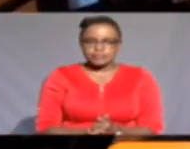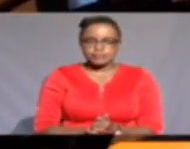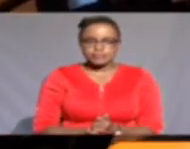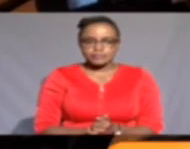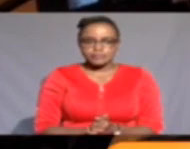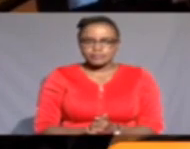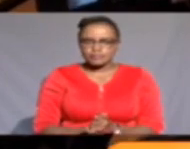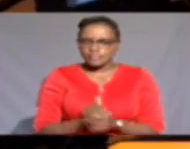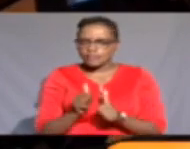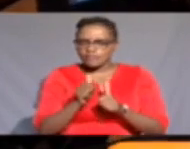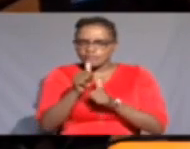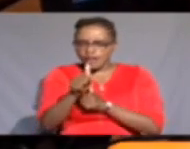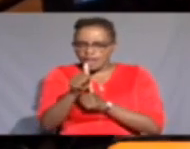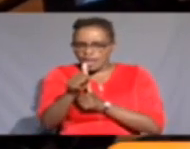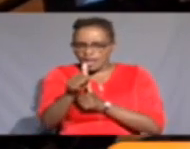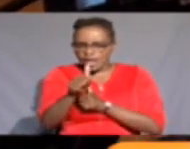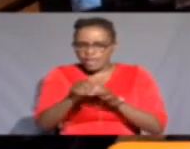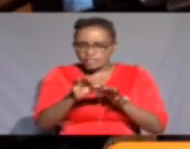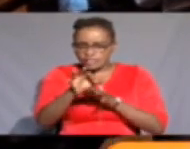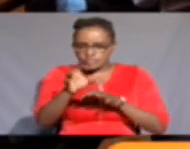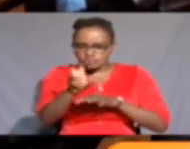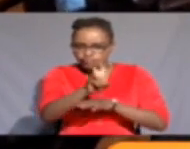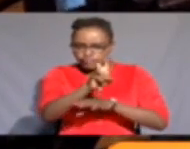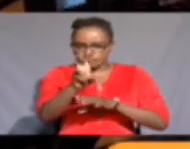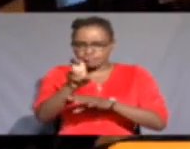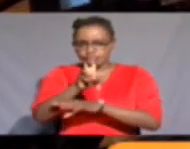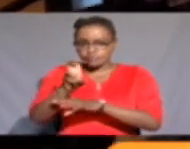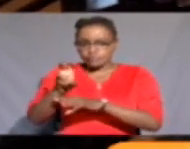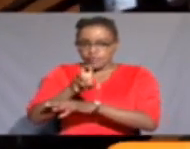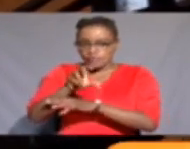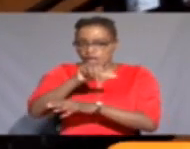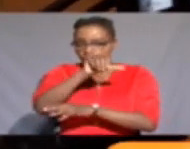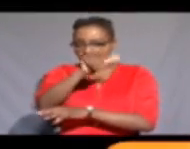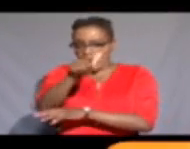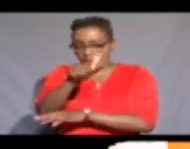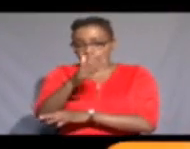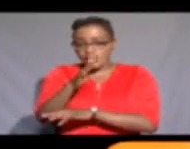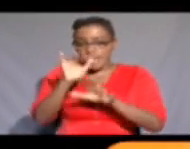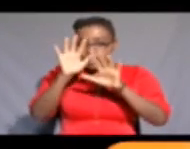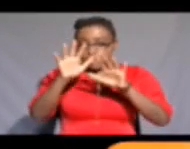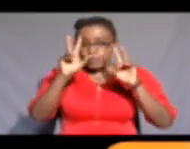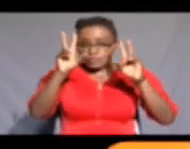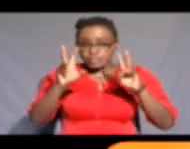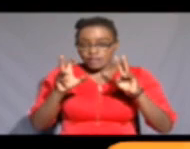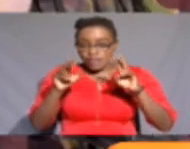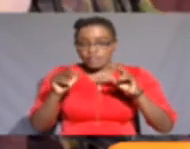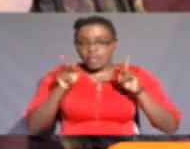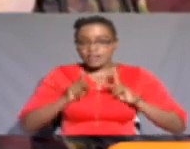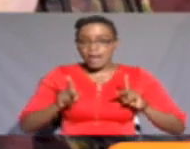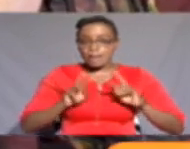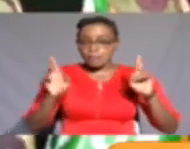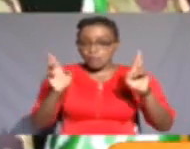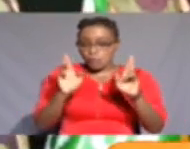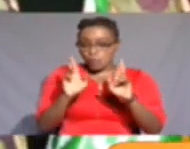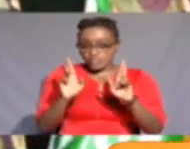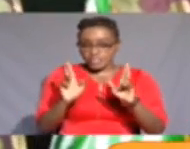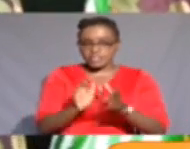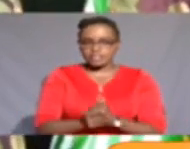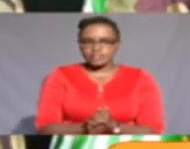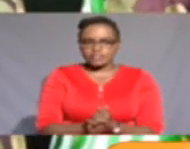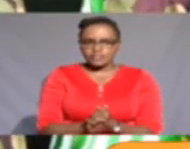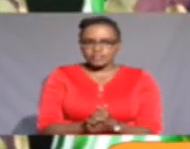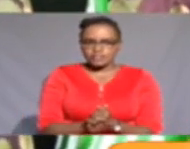At a distance, monitoring operation is yet another contingent with fingers on the trigger. It's